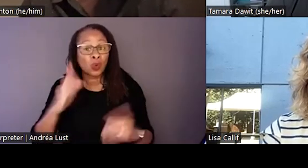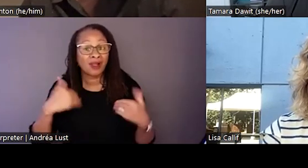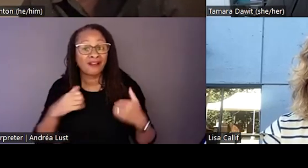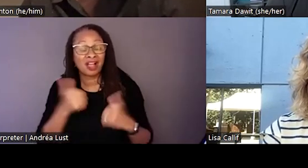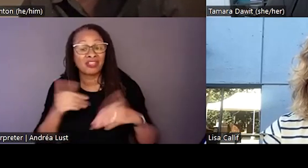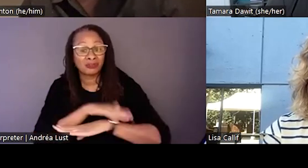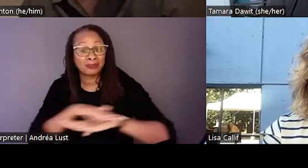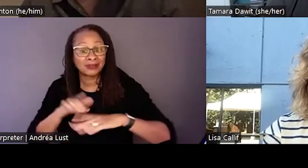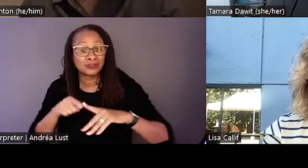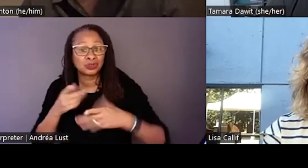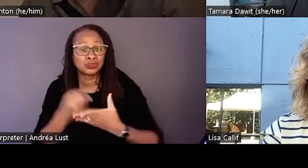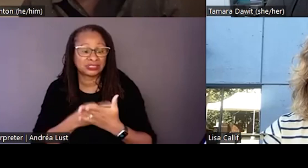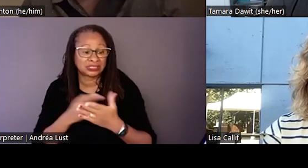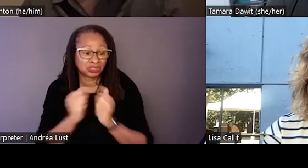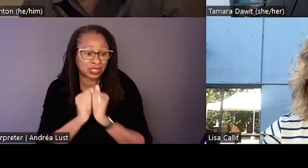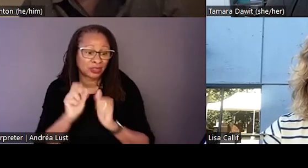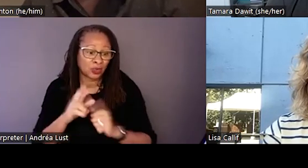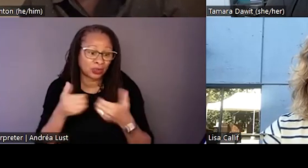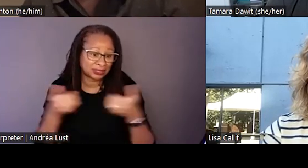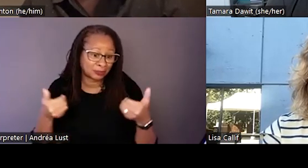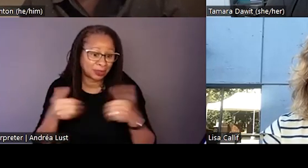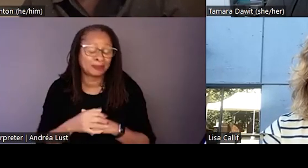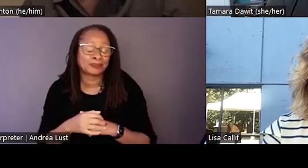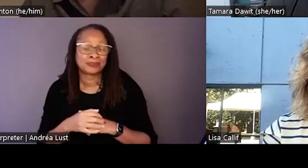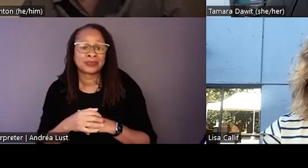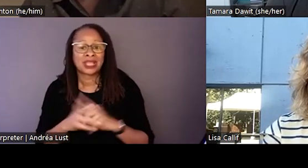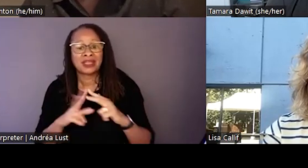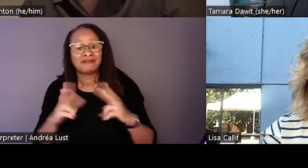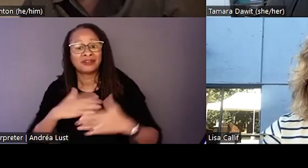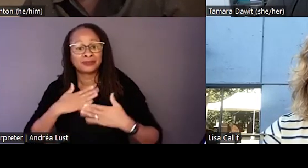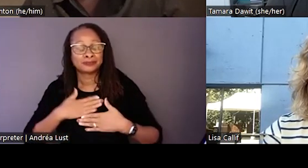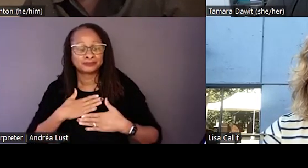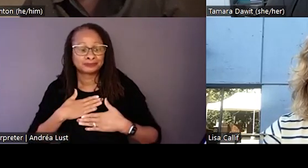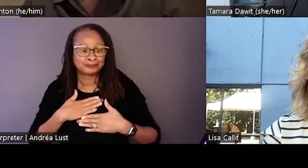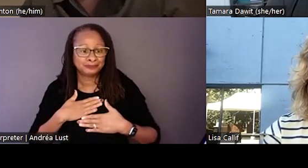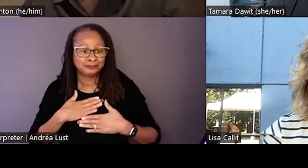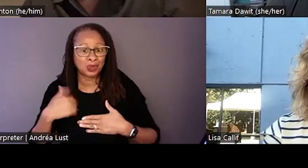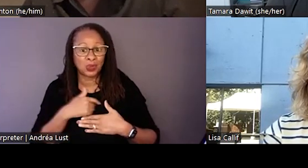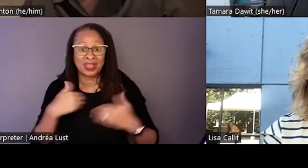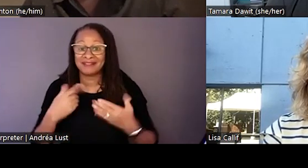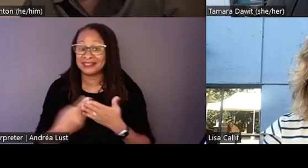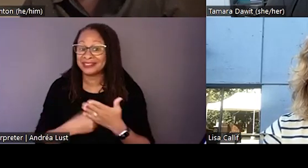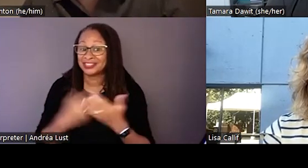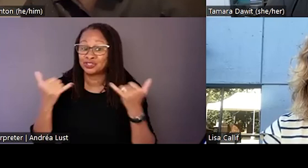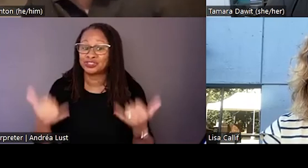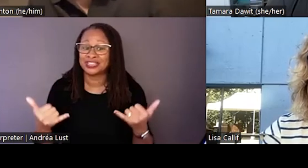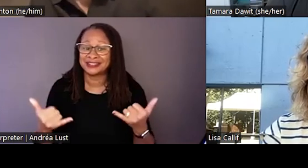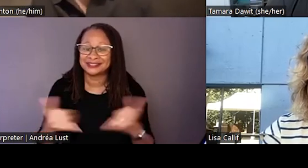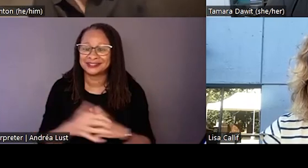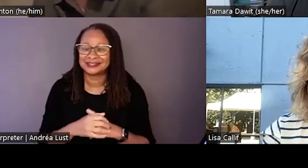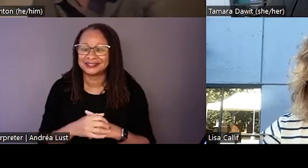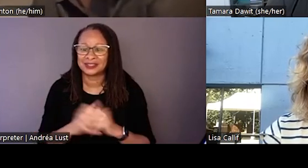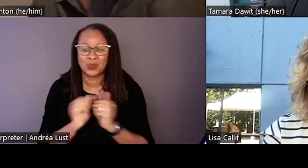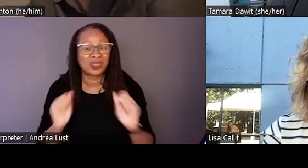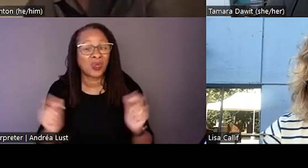platforms to discuss it together or separately. I'm very glad that we had this discussion today with all